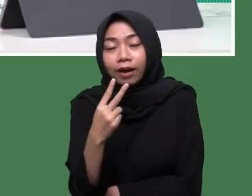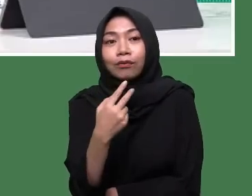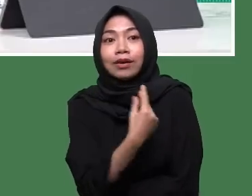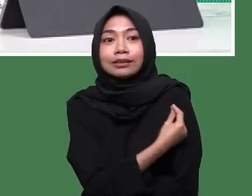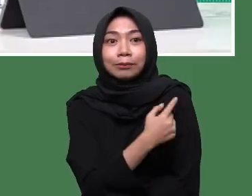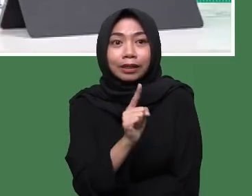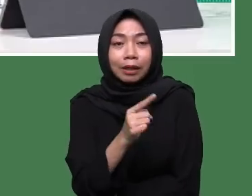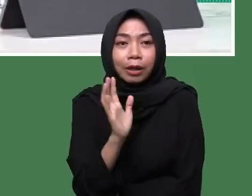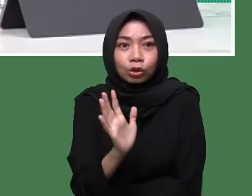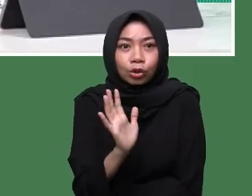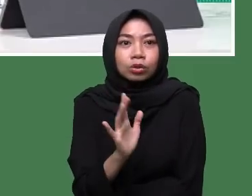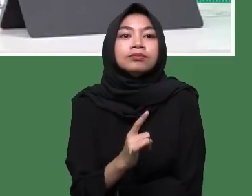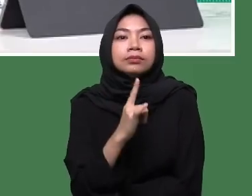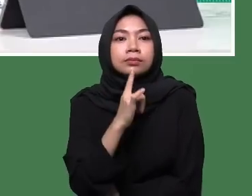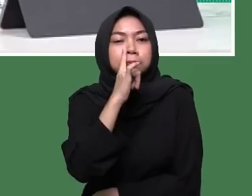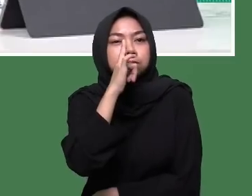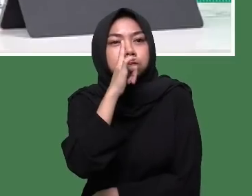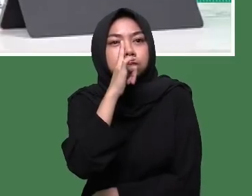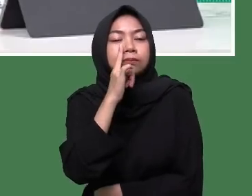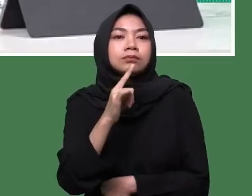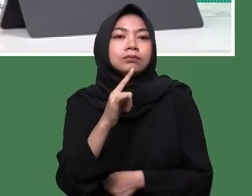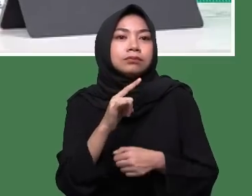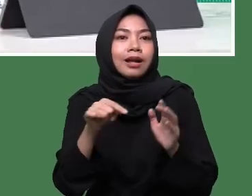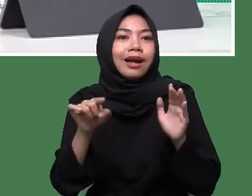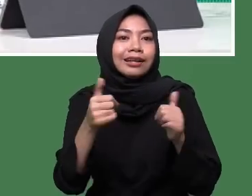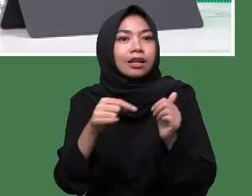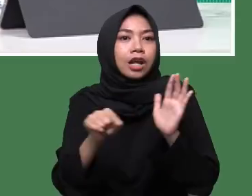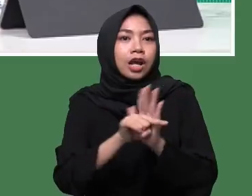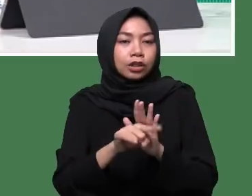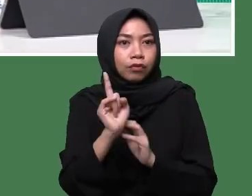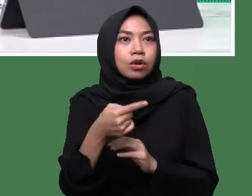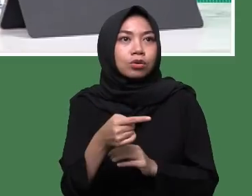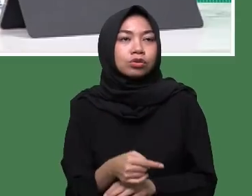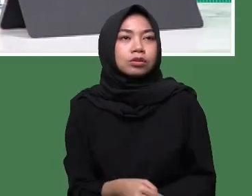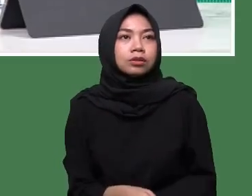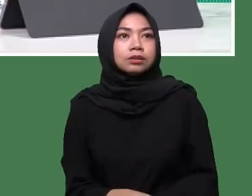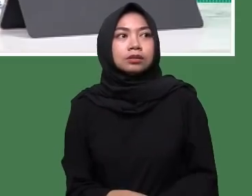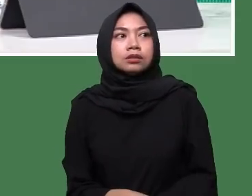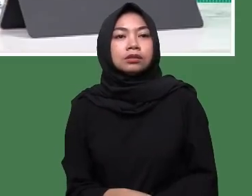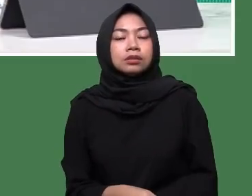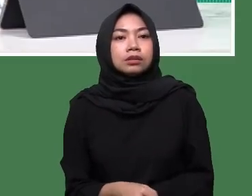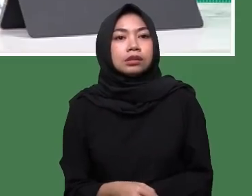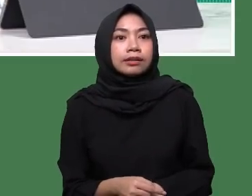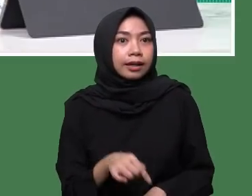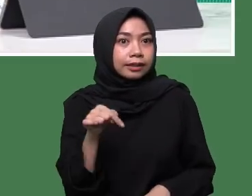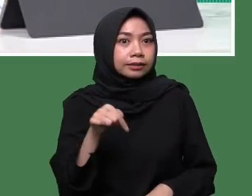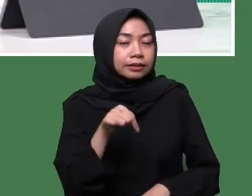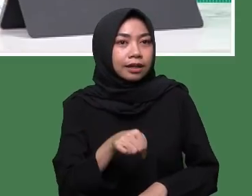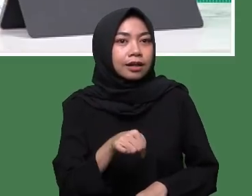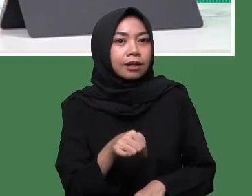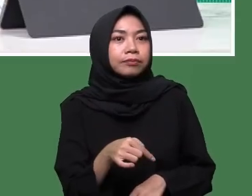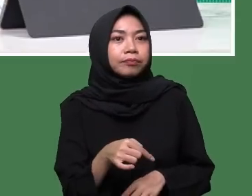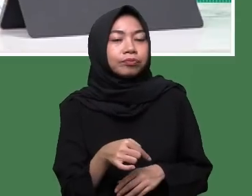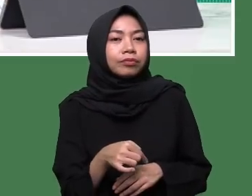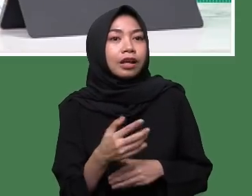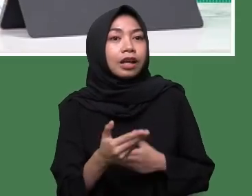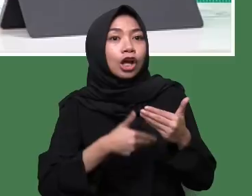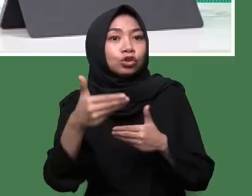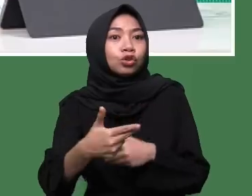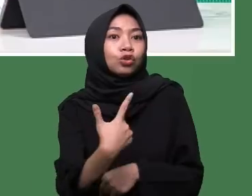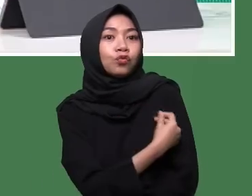are negative with the test. So that's what we are doing, and we are starting with the booster,